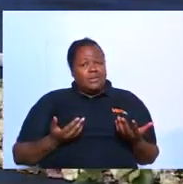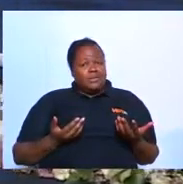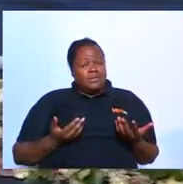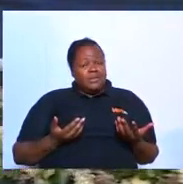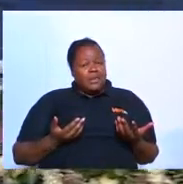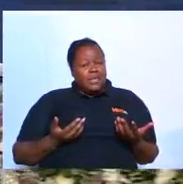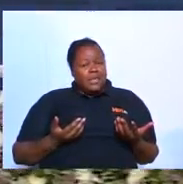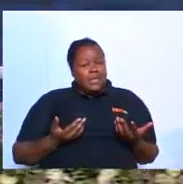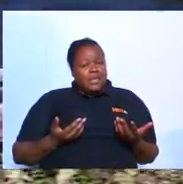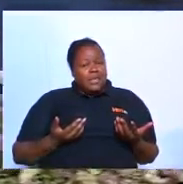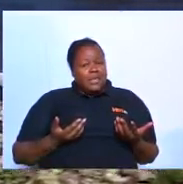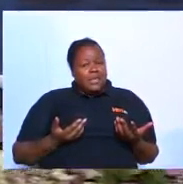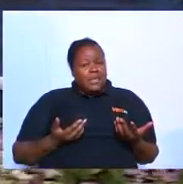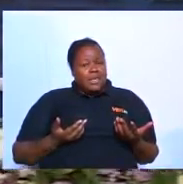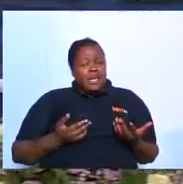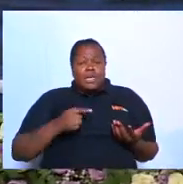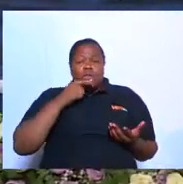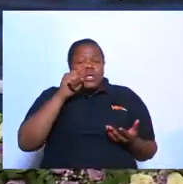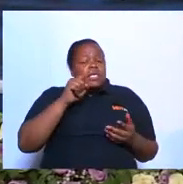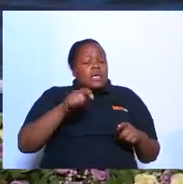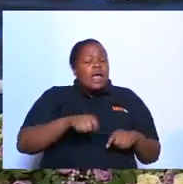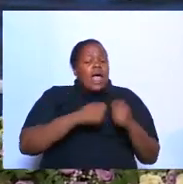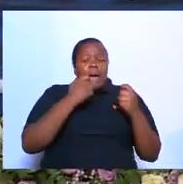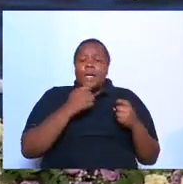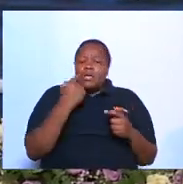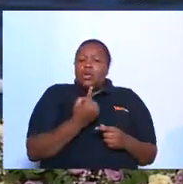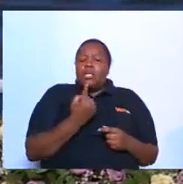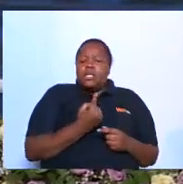exactly I never requested it's just